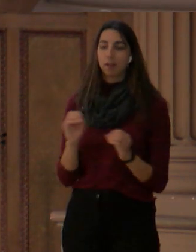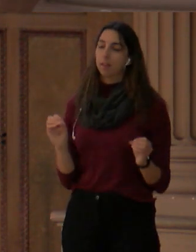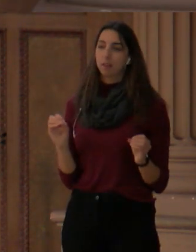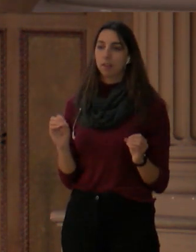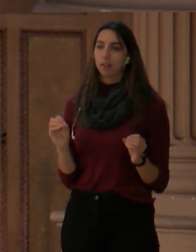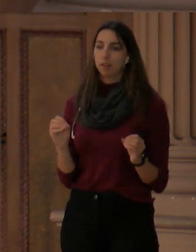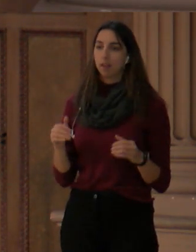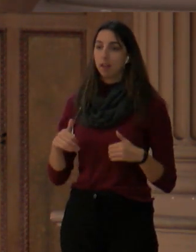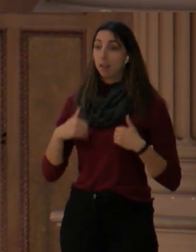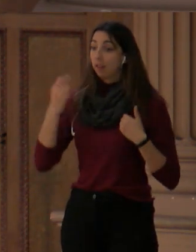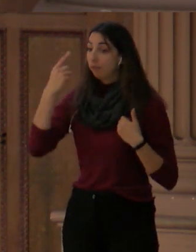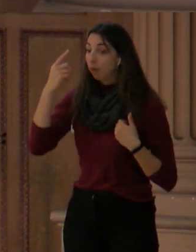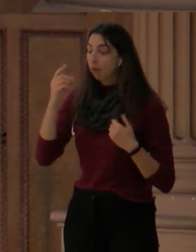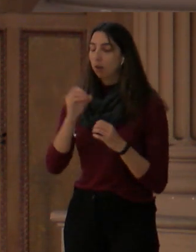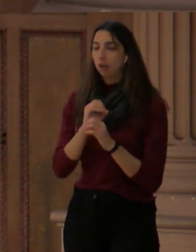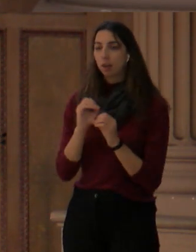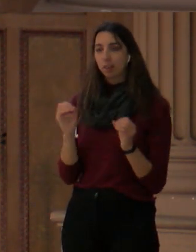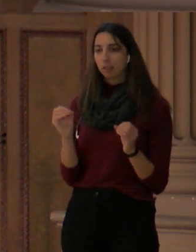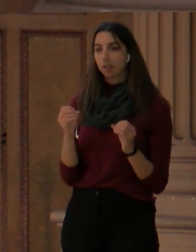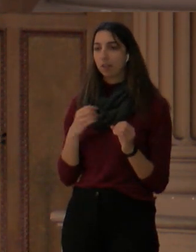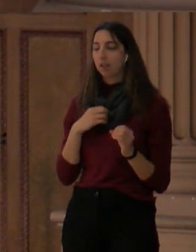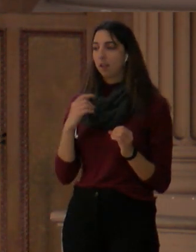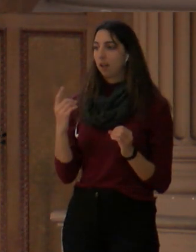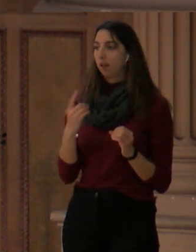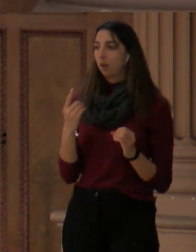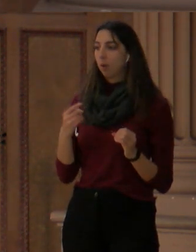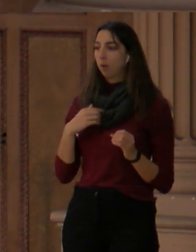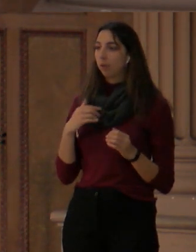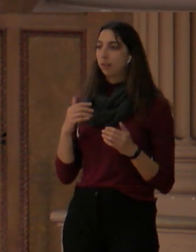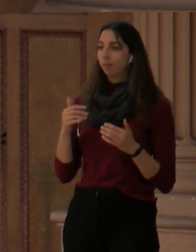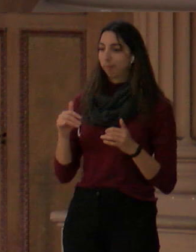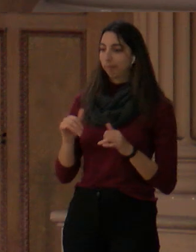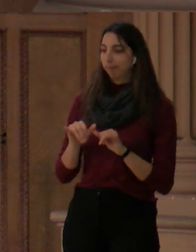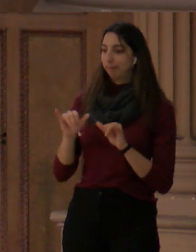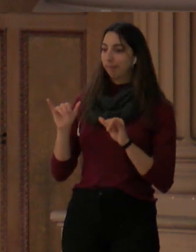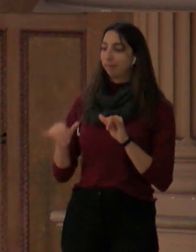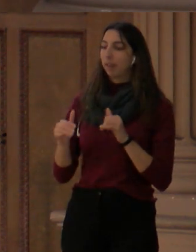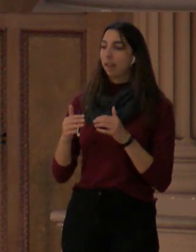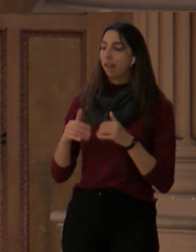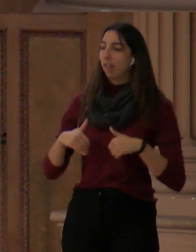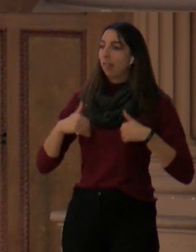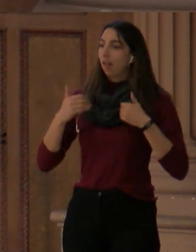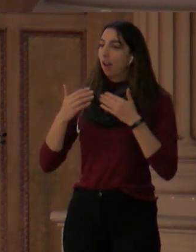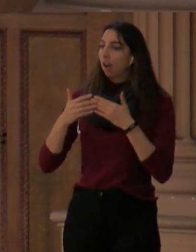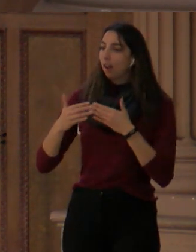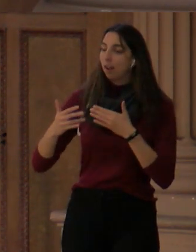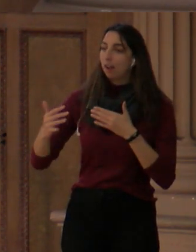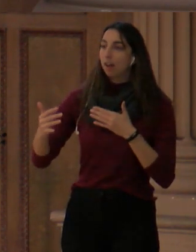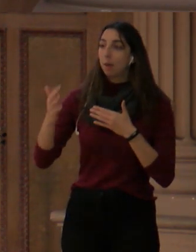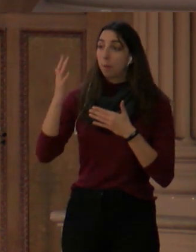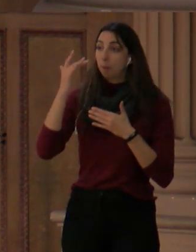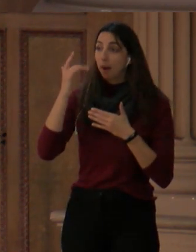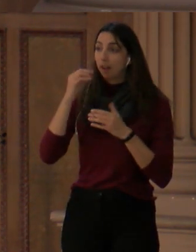lives for nothing, and only remains alive because there's nothing it would die for.